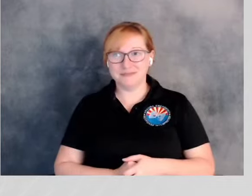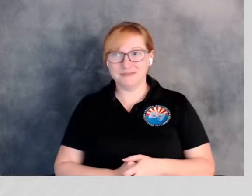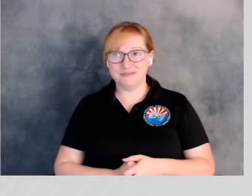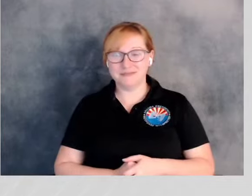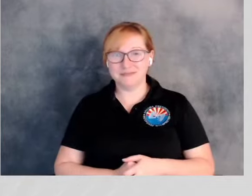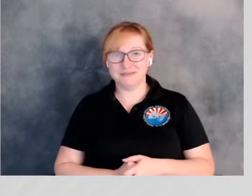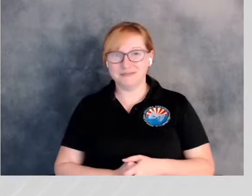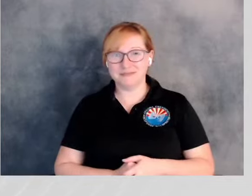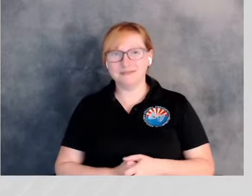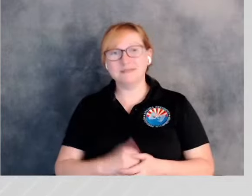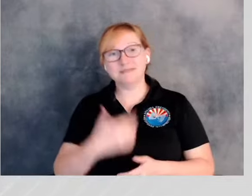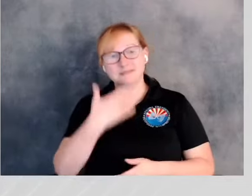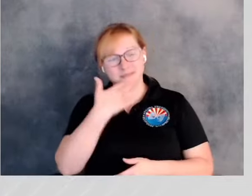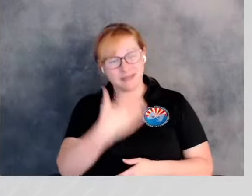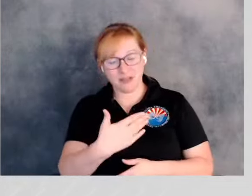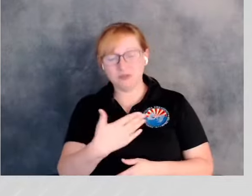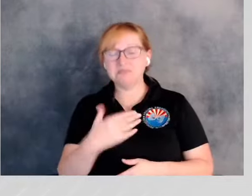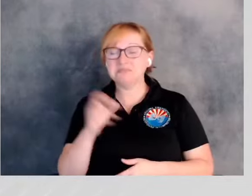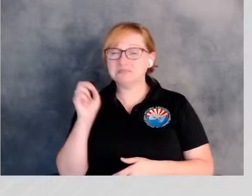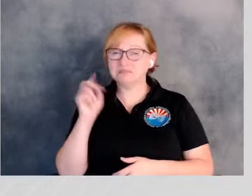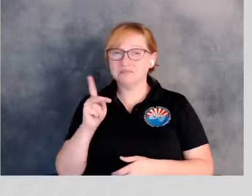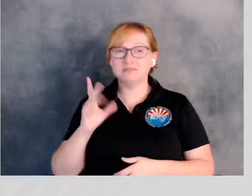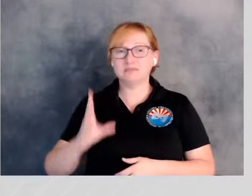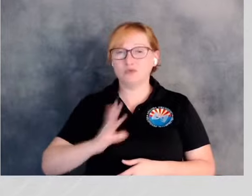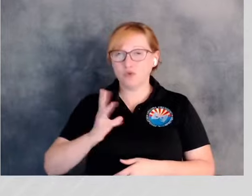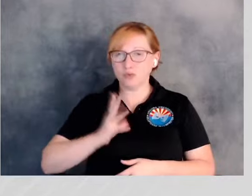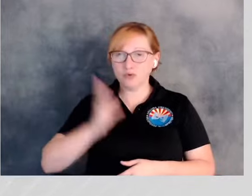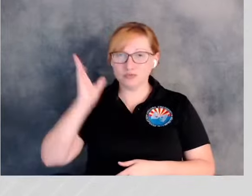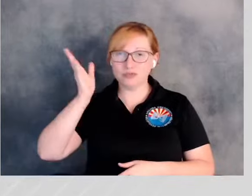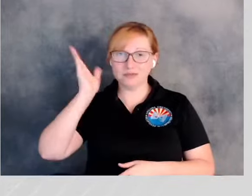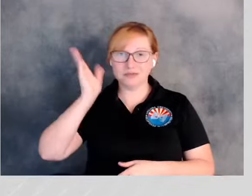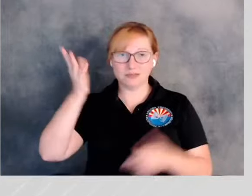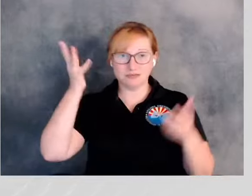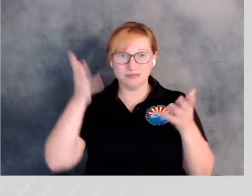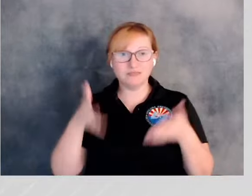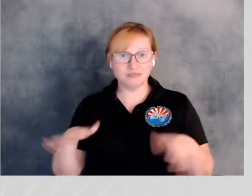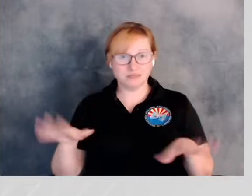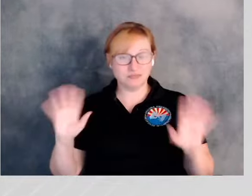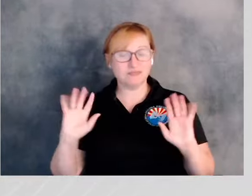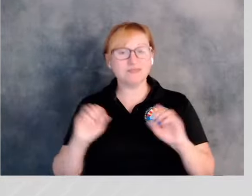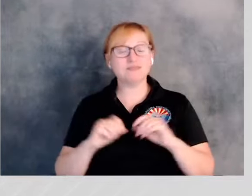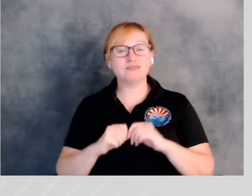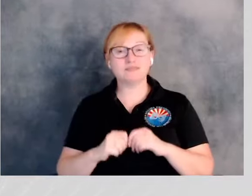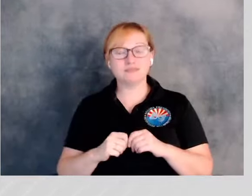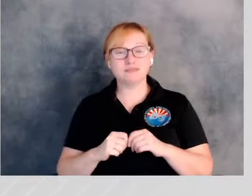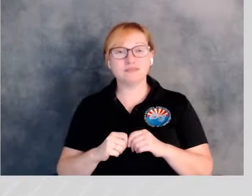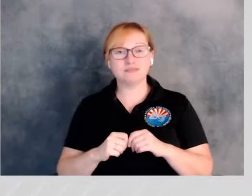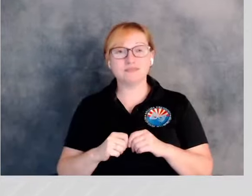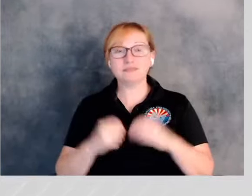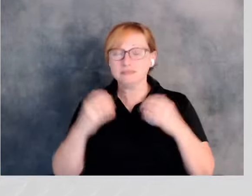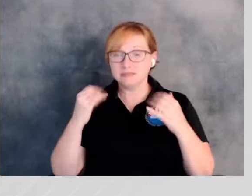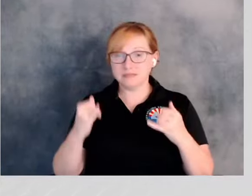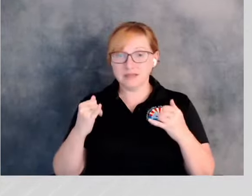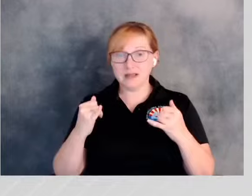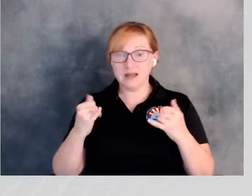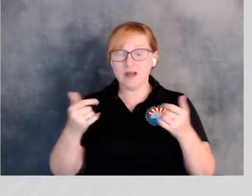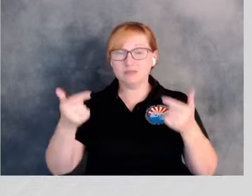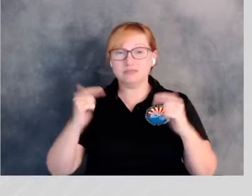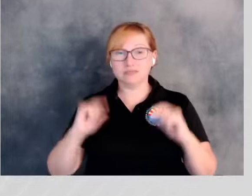Thank you. That concludes the formal presentation part of our evening, and now we will go to